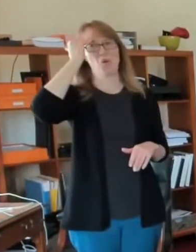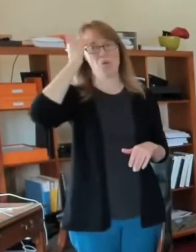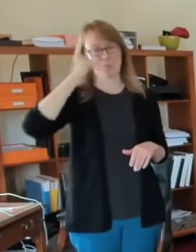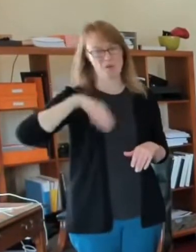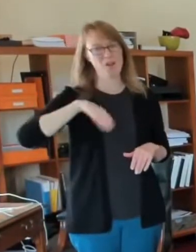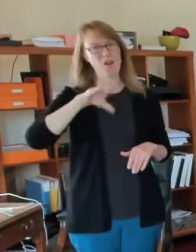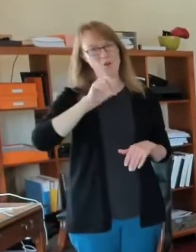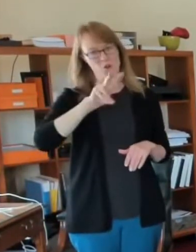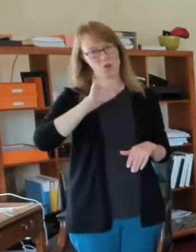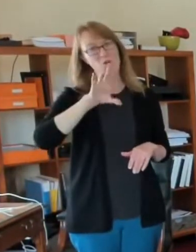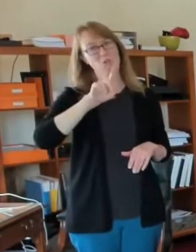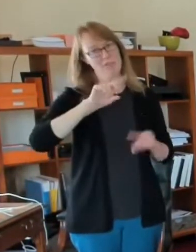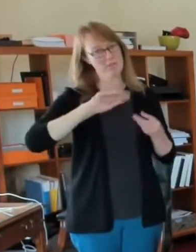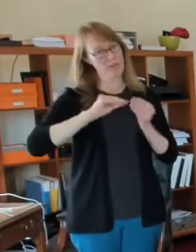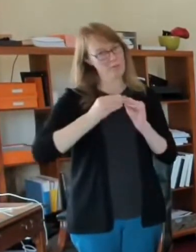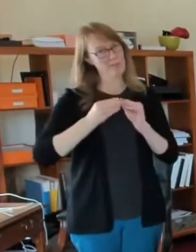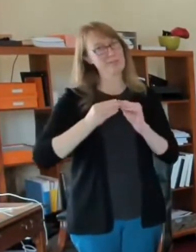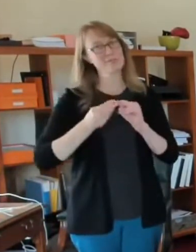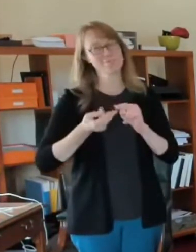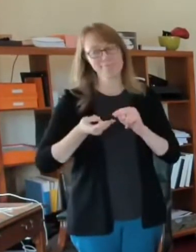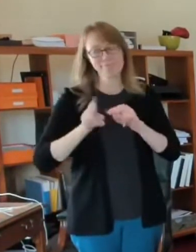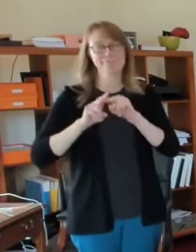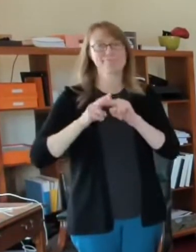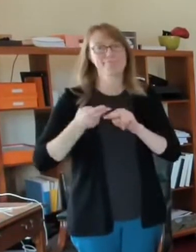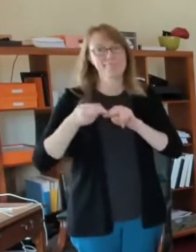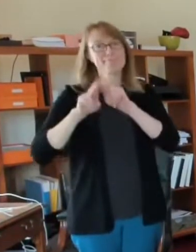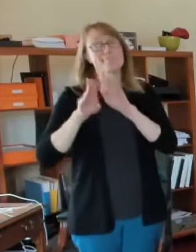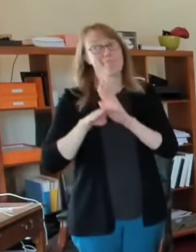COVID numbers have been going up.